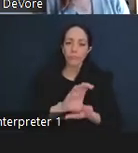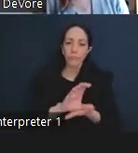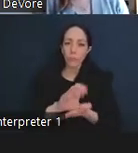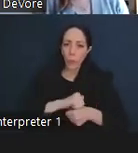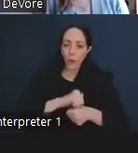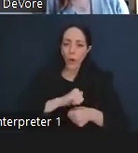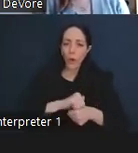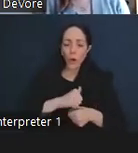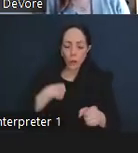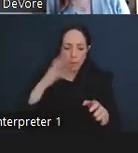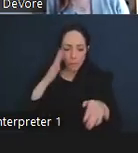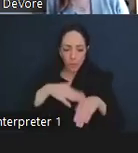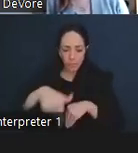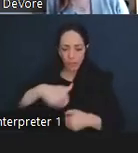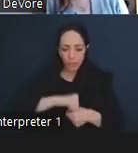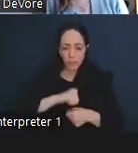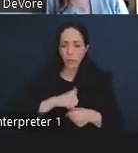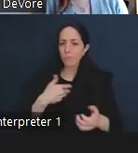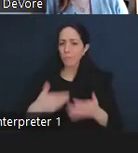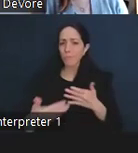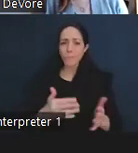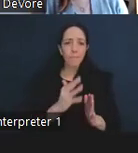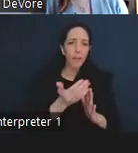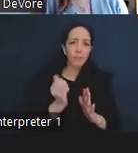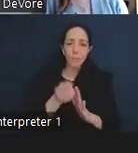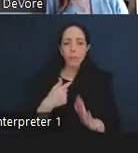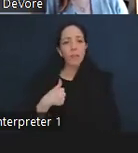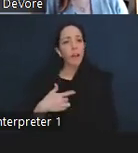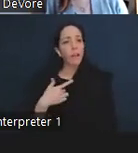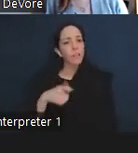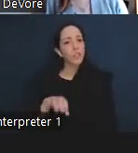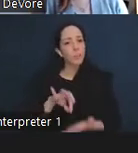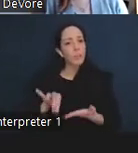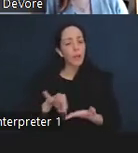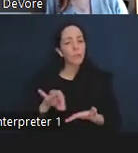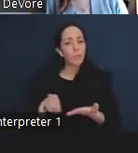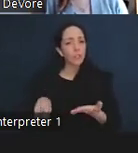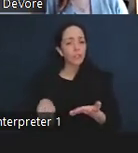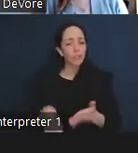cognitive load, whether it is 5 or 10 minutes, I think that should be counted.